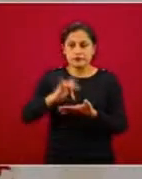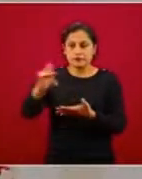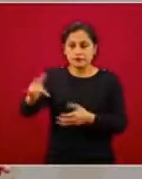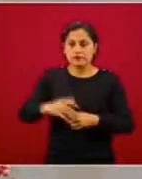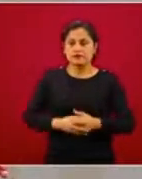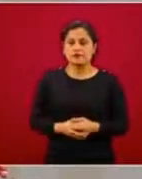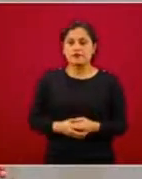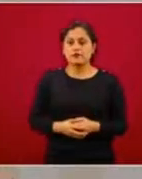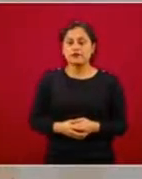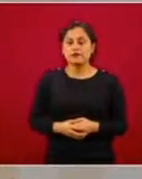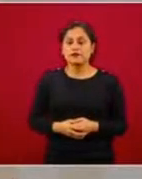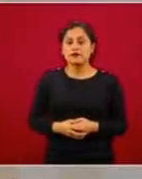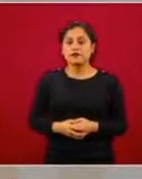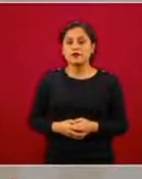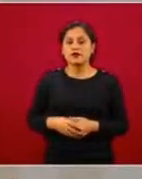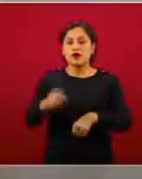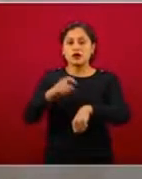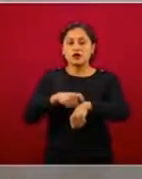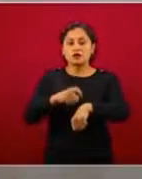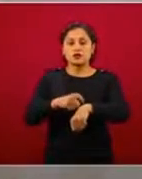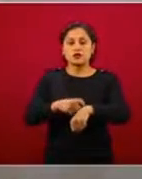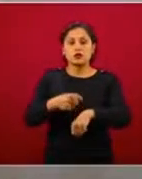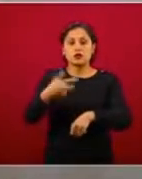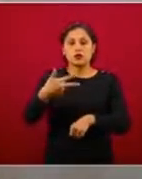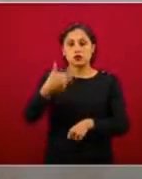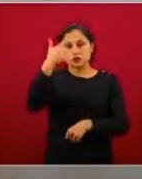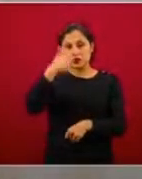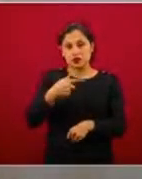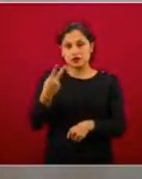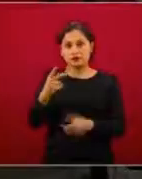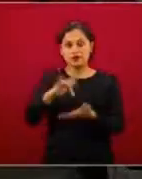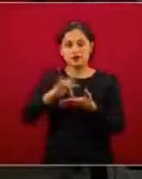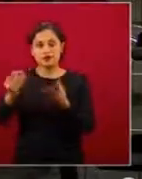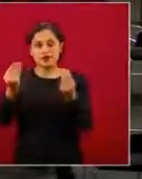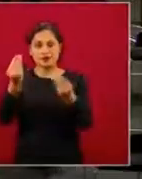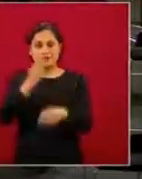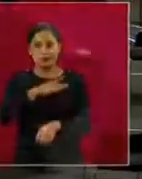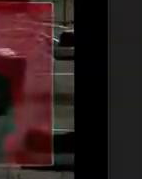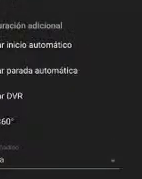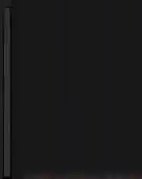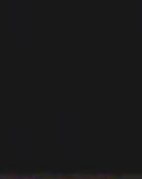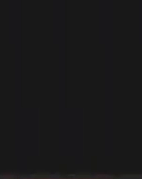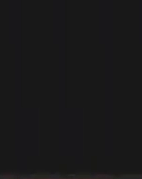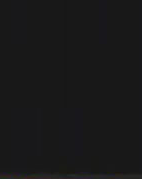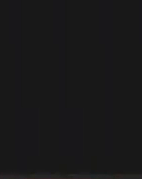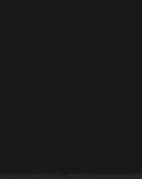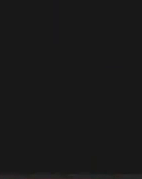you. Thank you so much. We're going to end there. It's 8:02. Thank you. Have a good night.